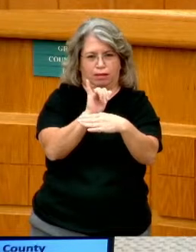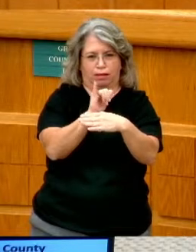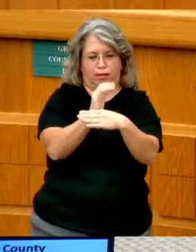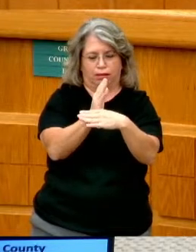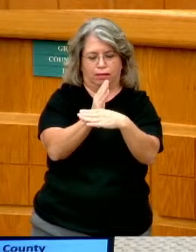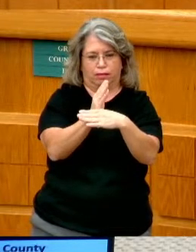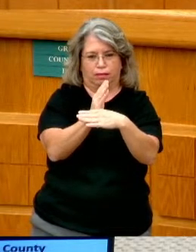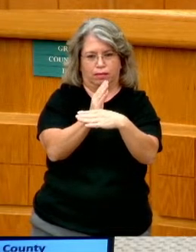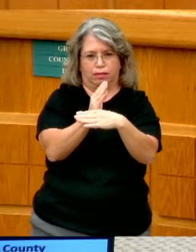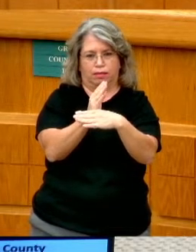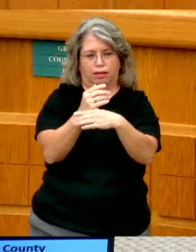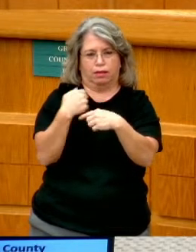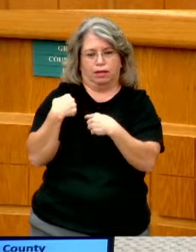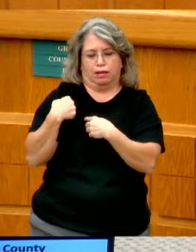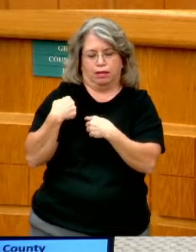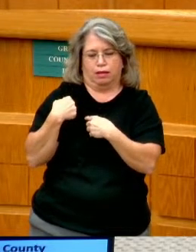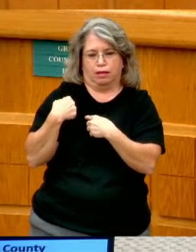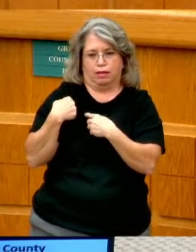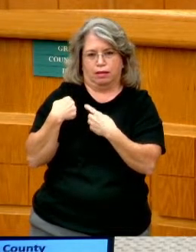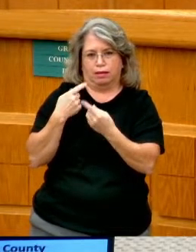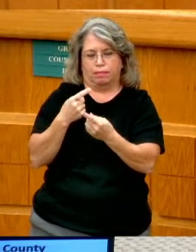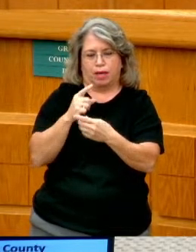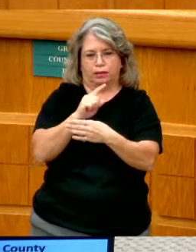I'm going to say it, might be easier to understand,